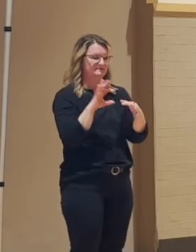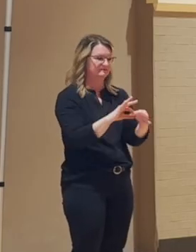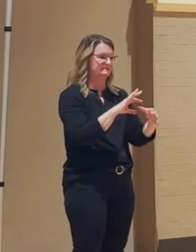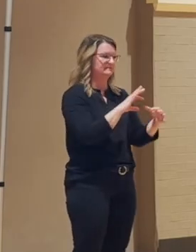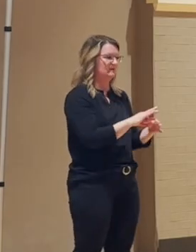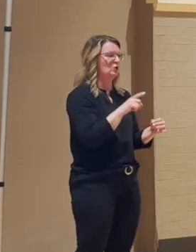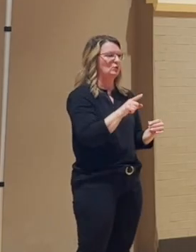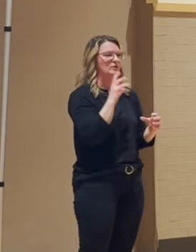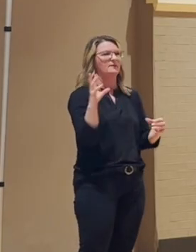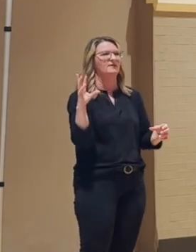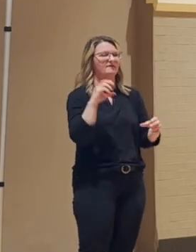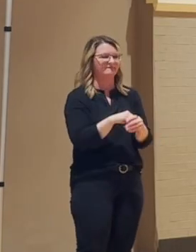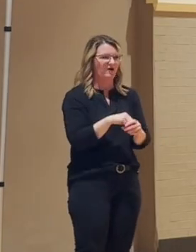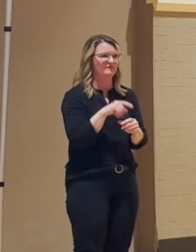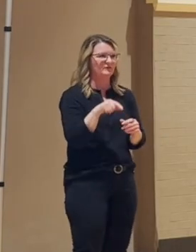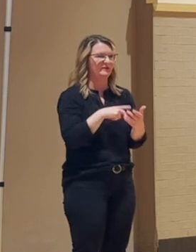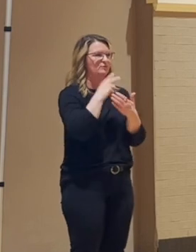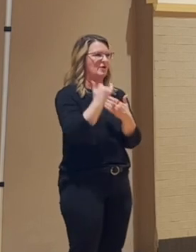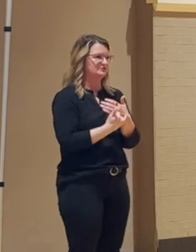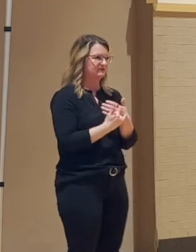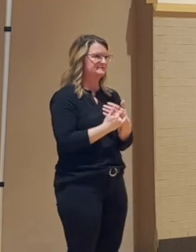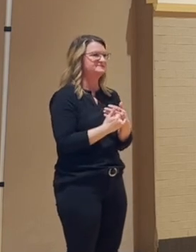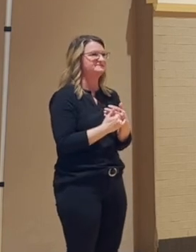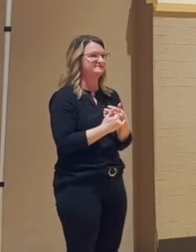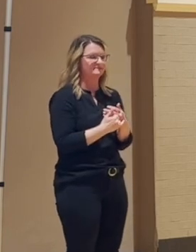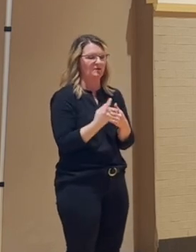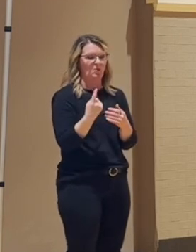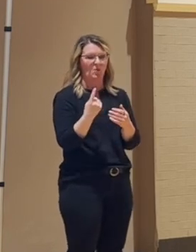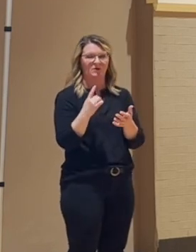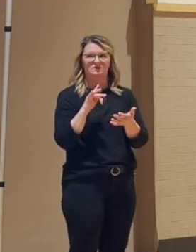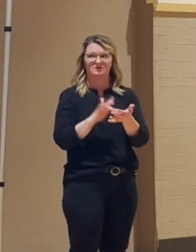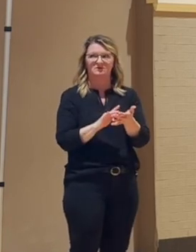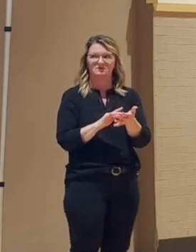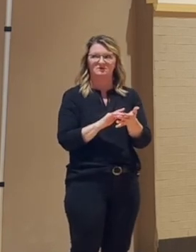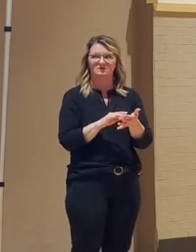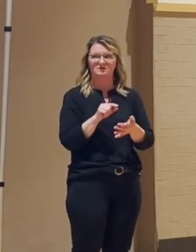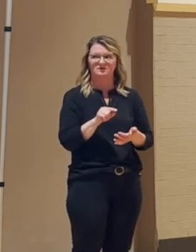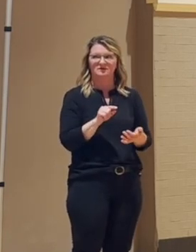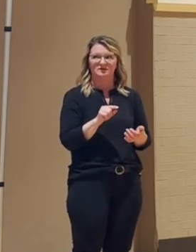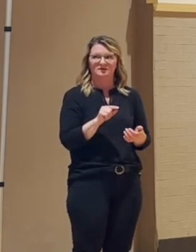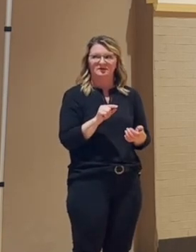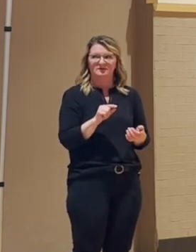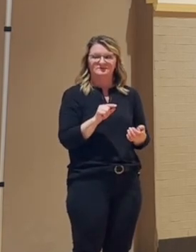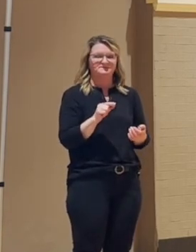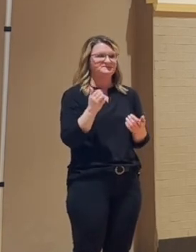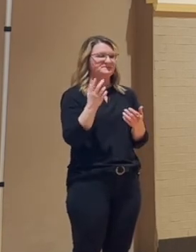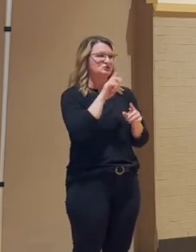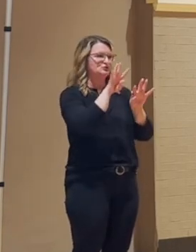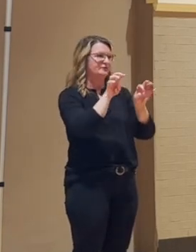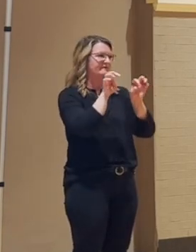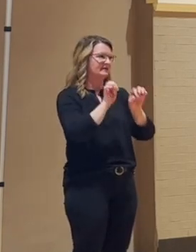can get involved with the project. One section is our survey